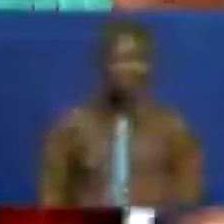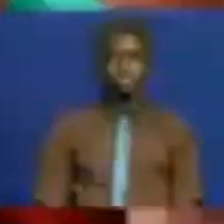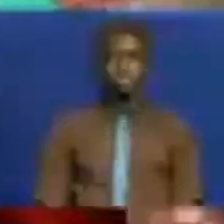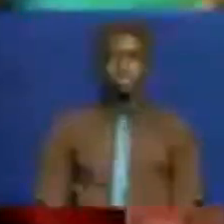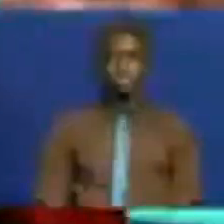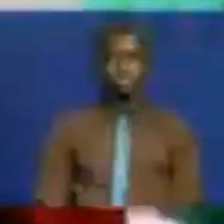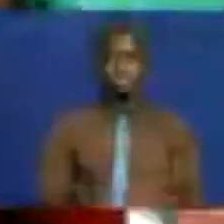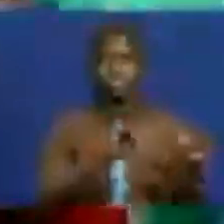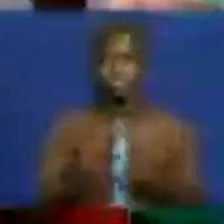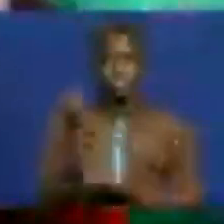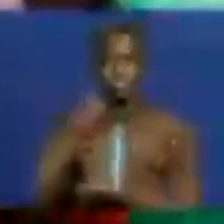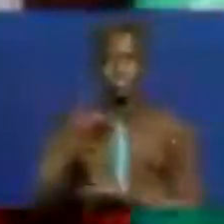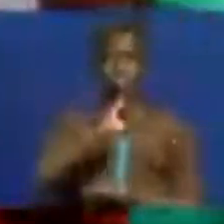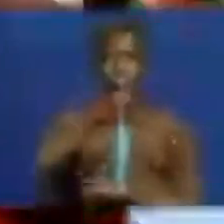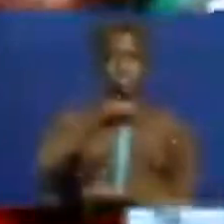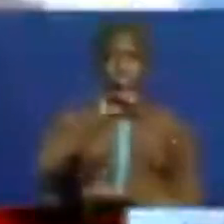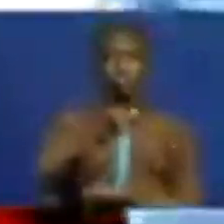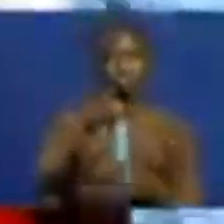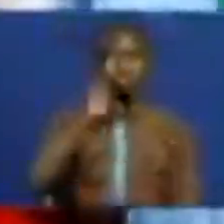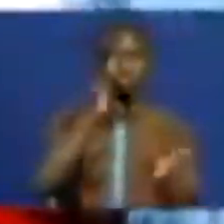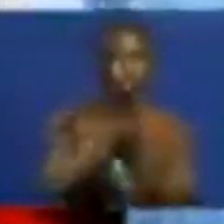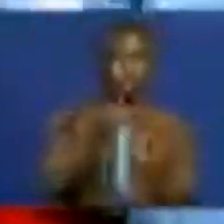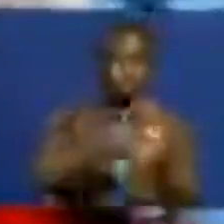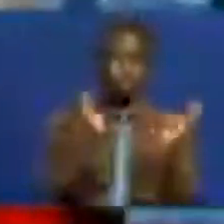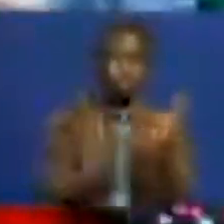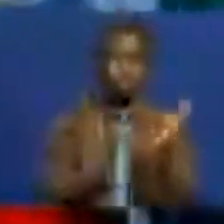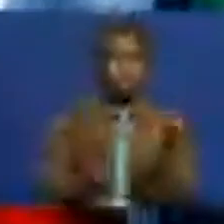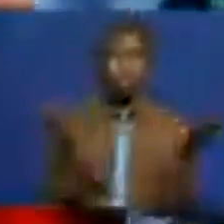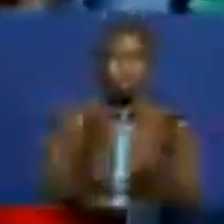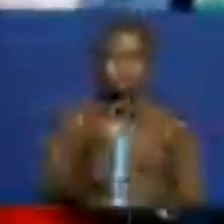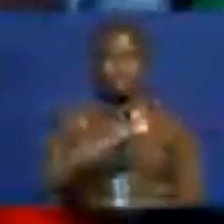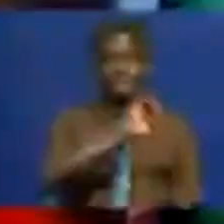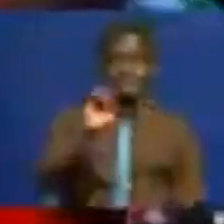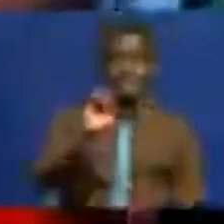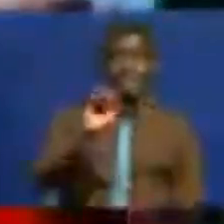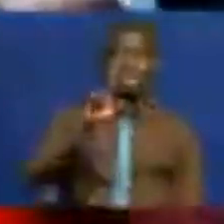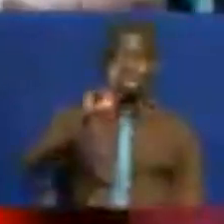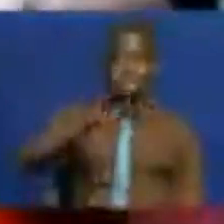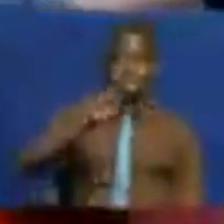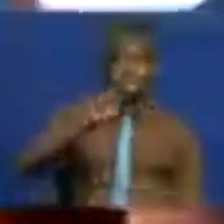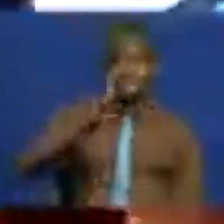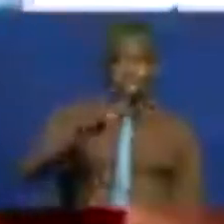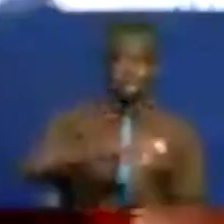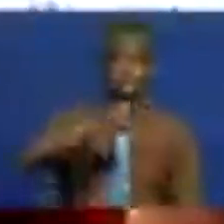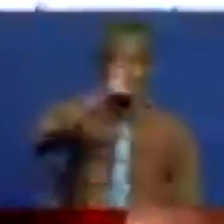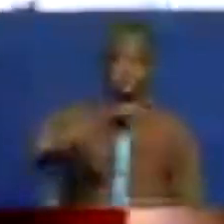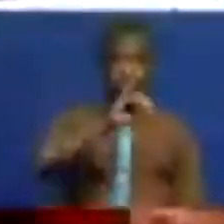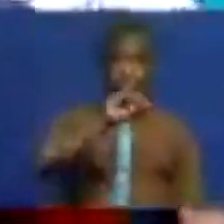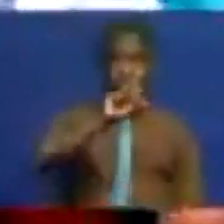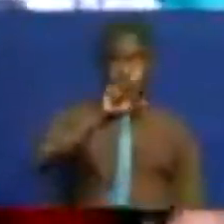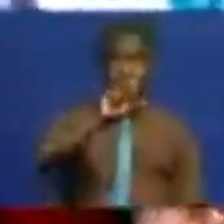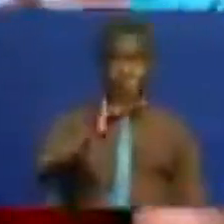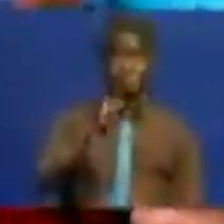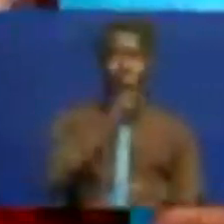Similar scenes of joy were witnessed in Machakos County schools, where at East Park Academy situated in Joska in Matungulu, a total of 24 out